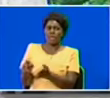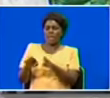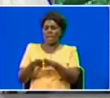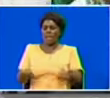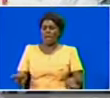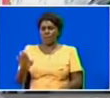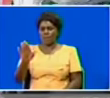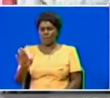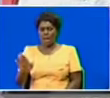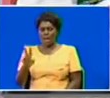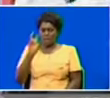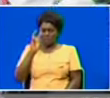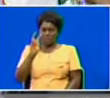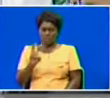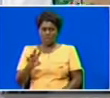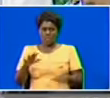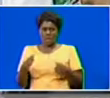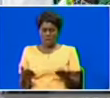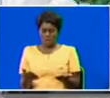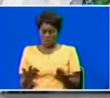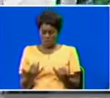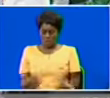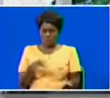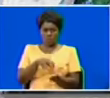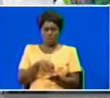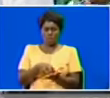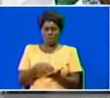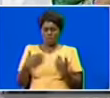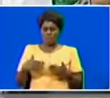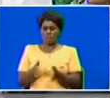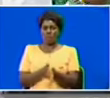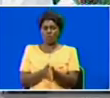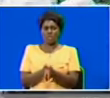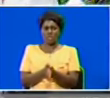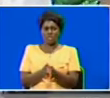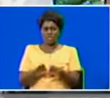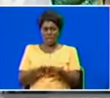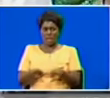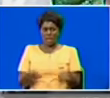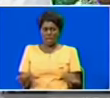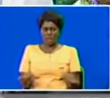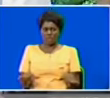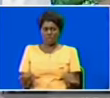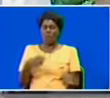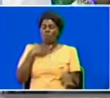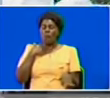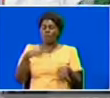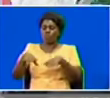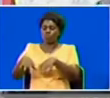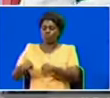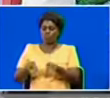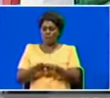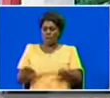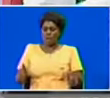right now. All right. So if you look at the way the election is going on right now, people with interest on this land are backing some people to ensure that the land is grabbed. But in